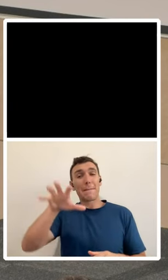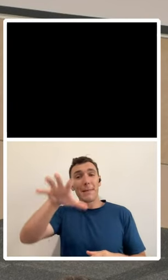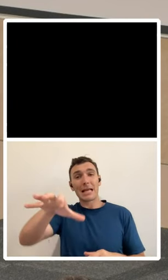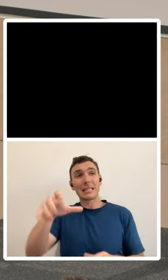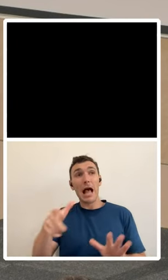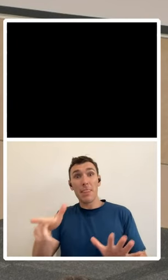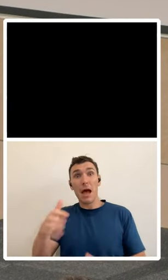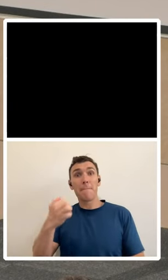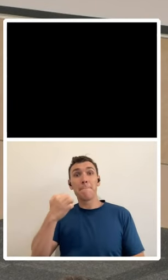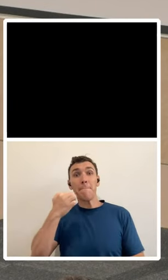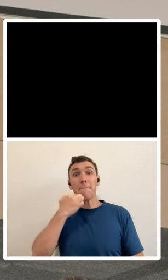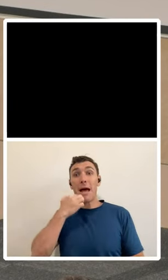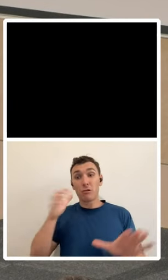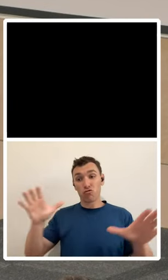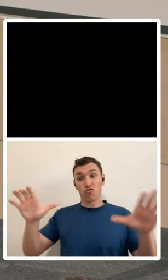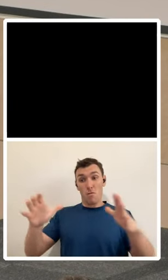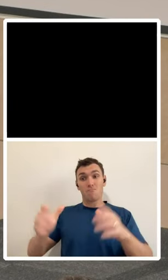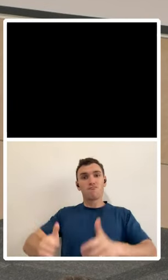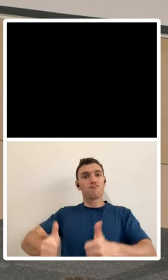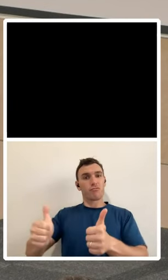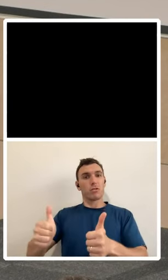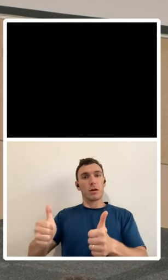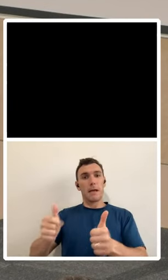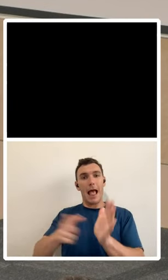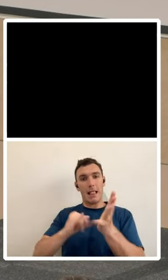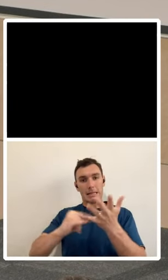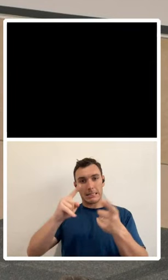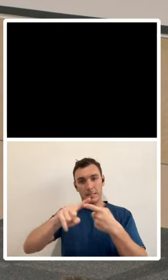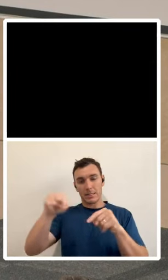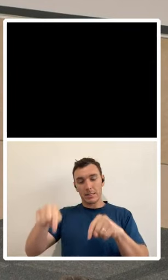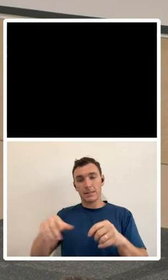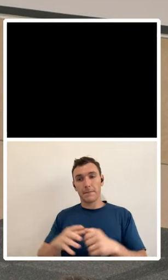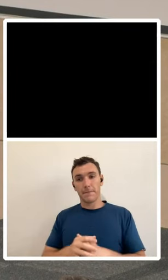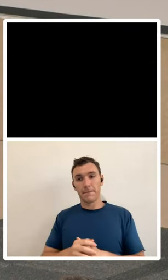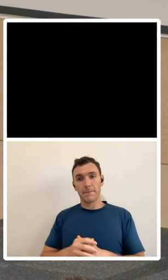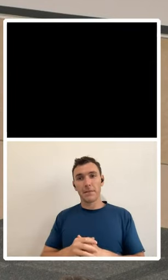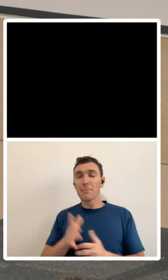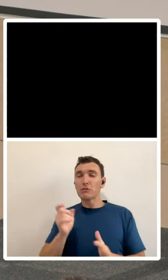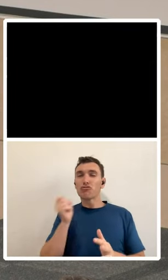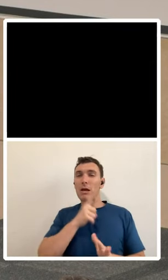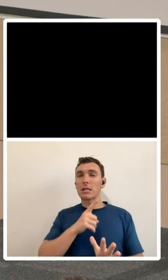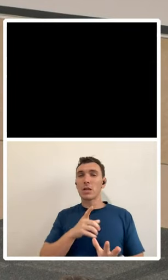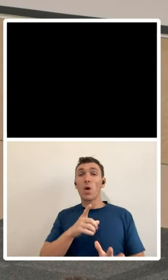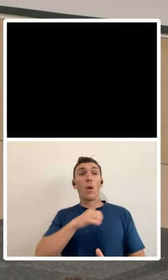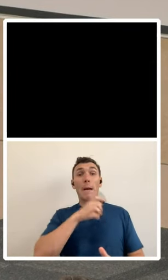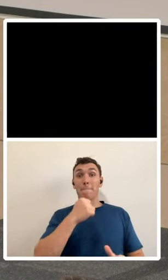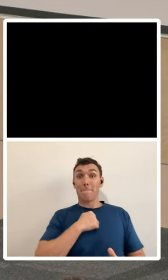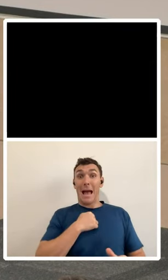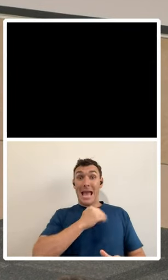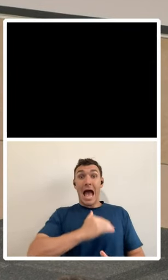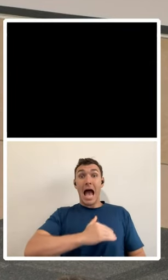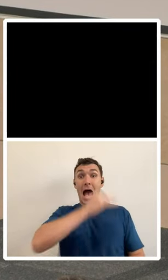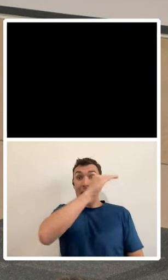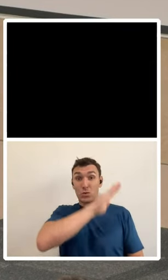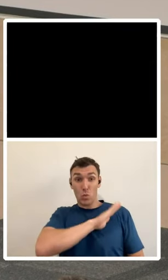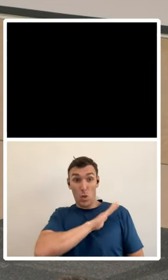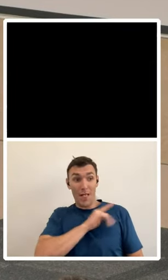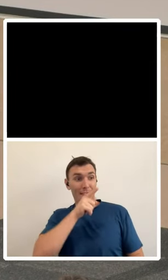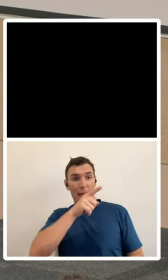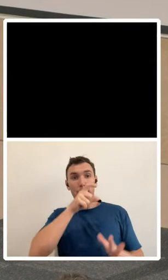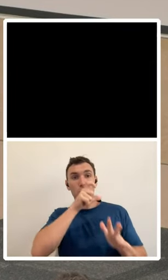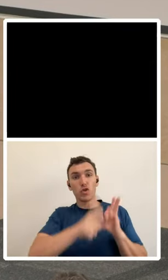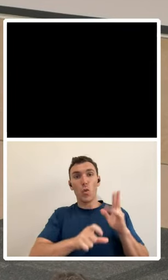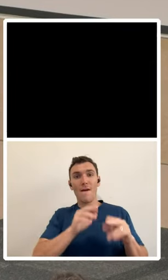It was intimidating at first. My high school didn't do further maths, didn't do economics, so I was like way behind at first.